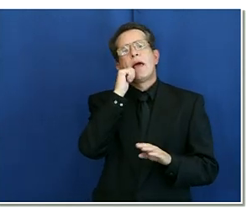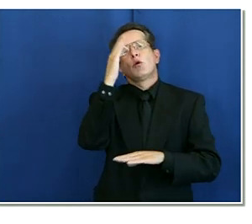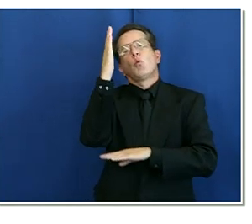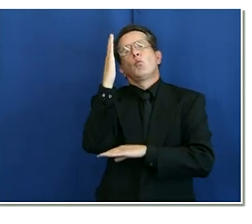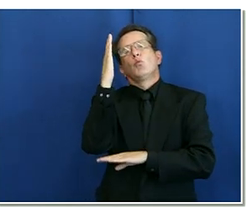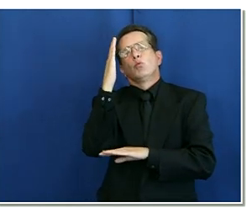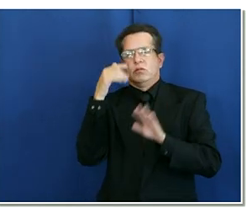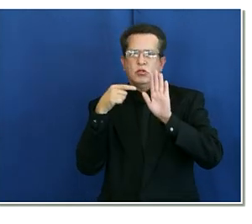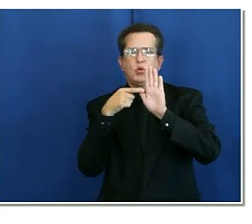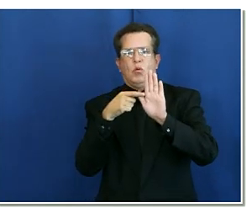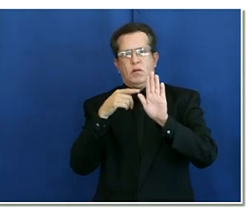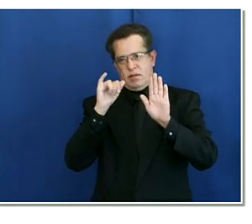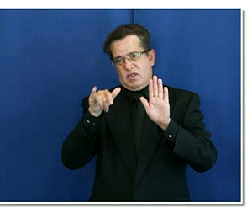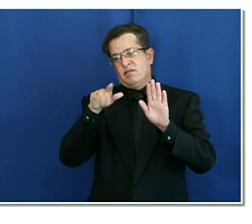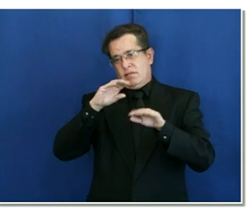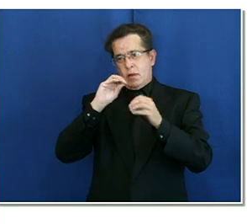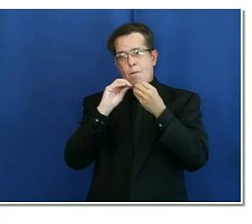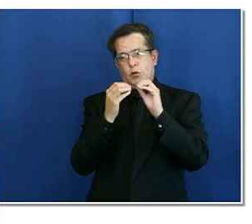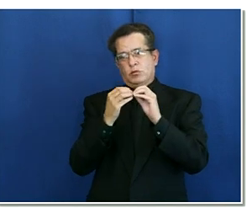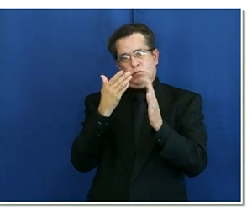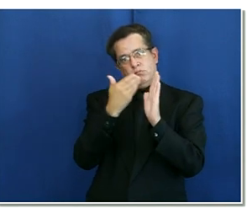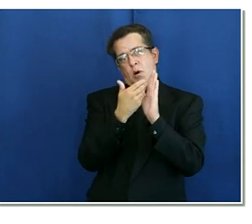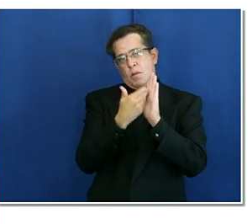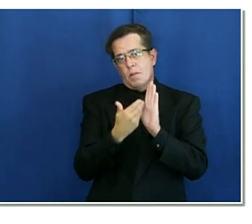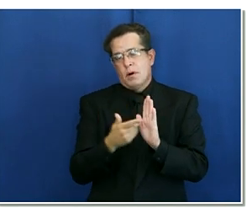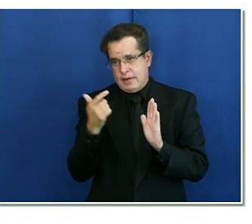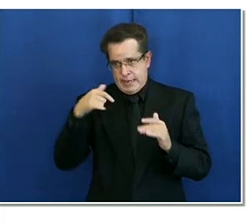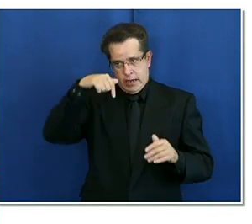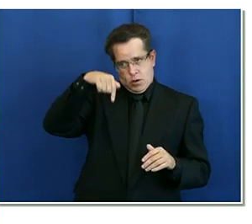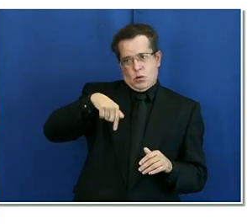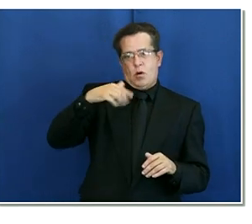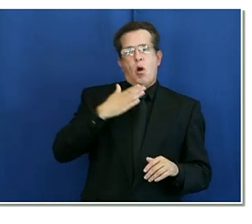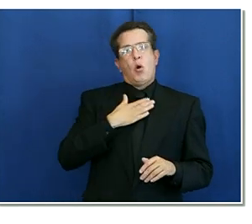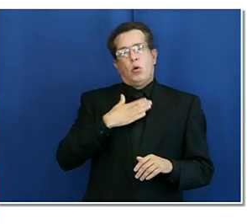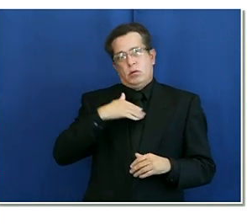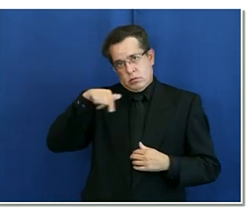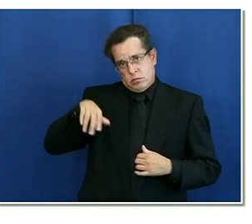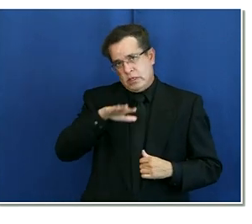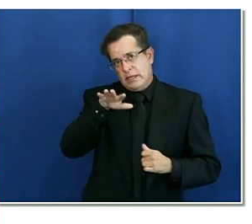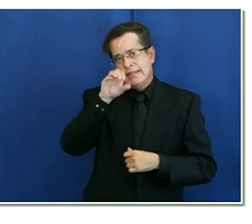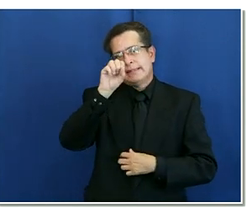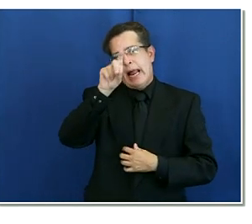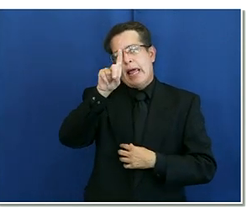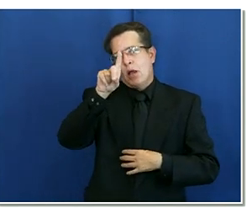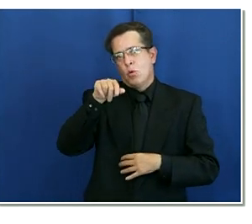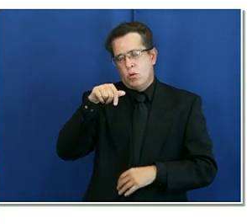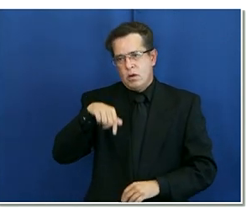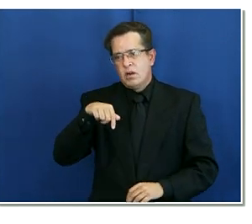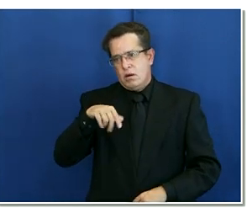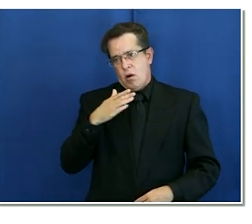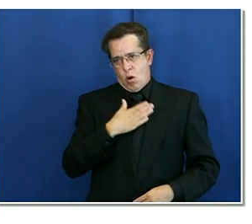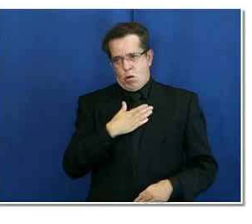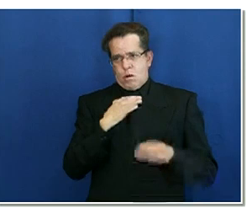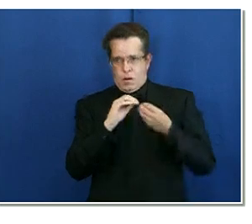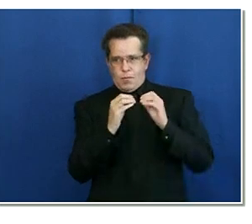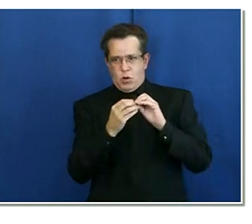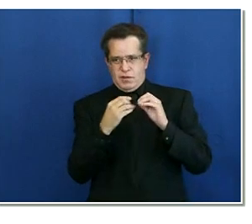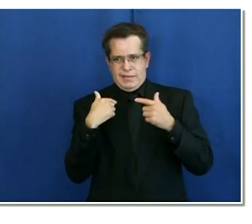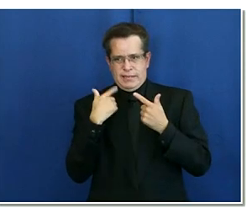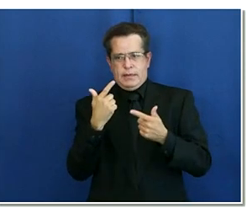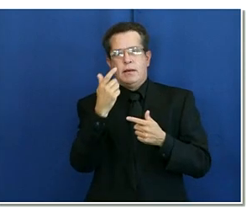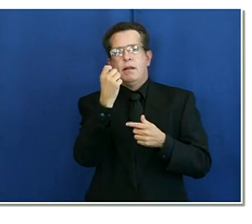noon. Today's local statistics, in the next slide, for San Diego County are from reports as